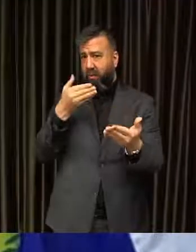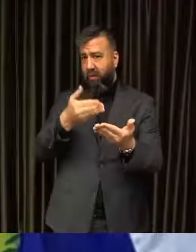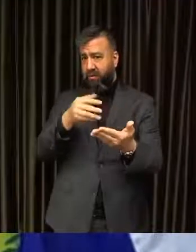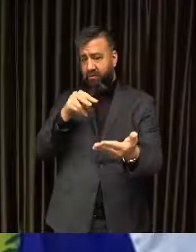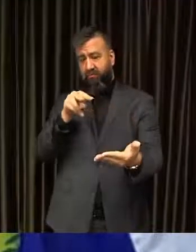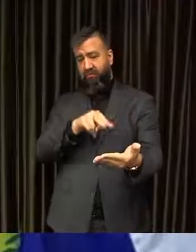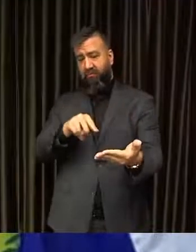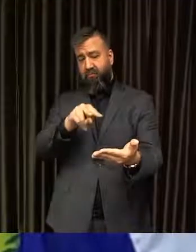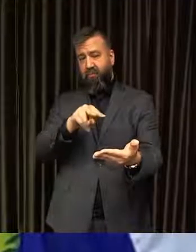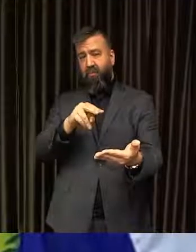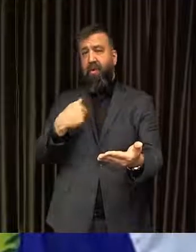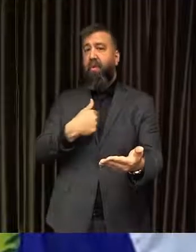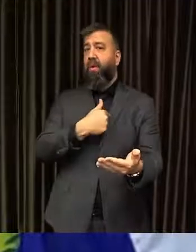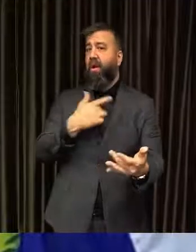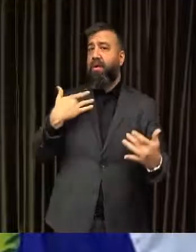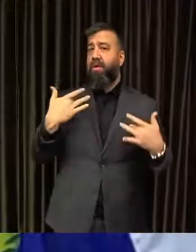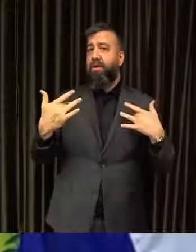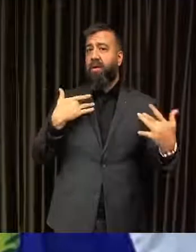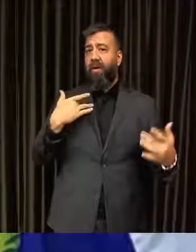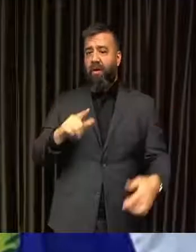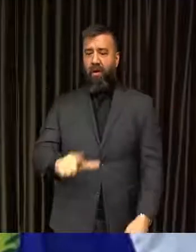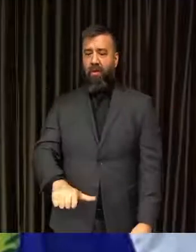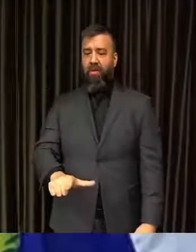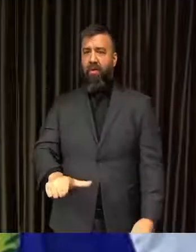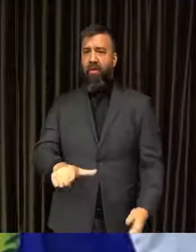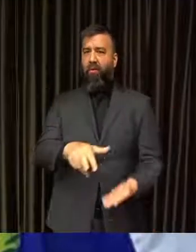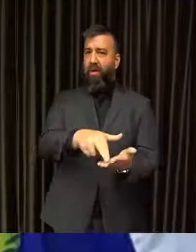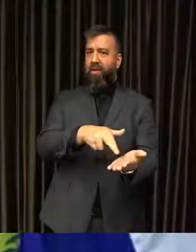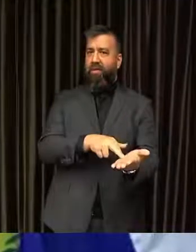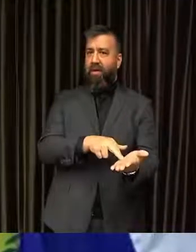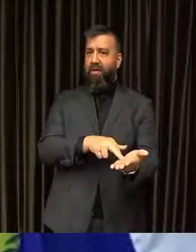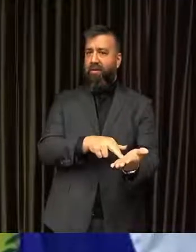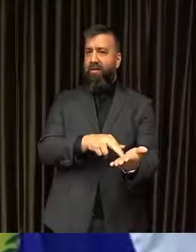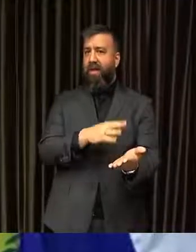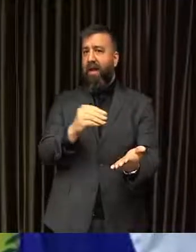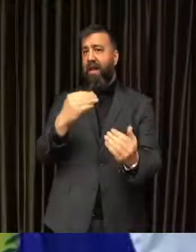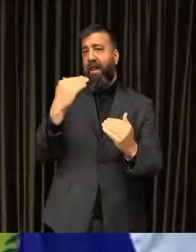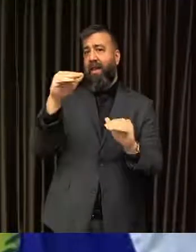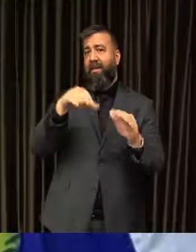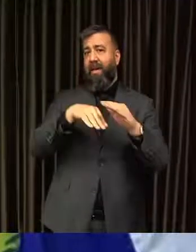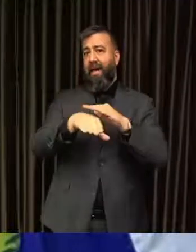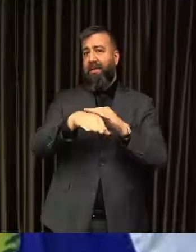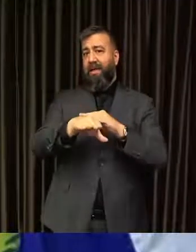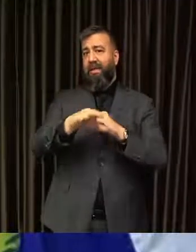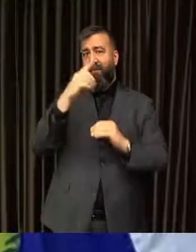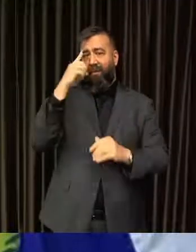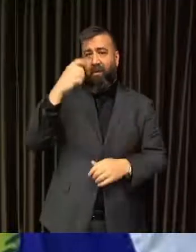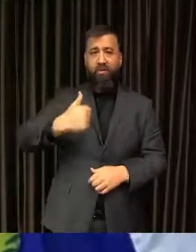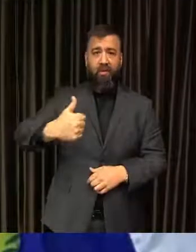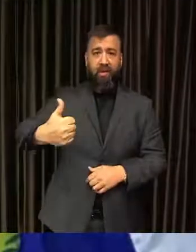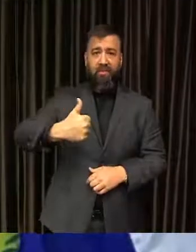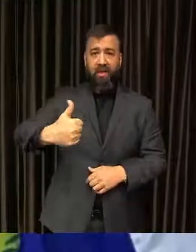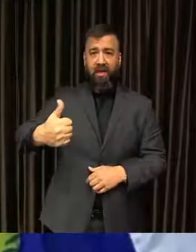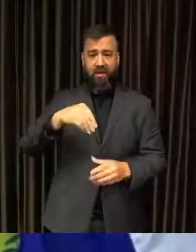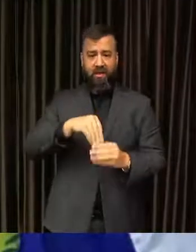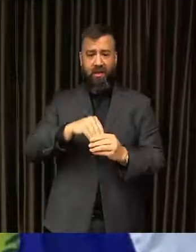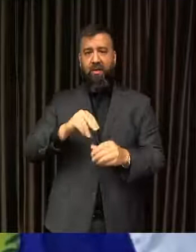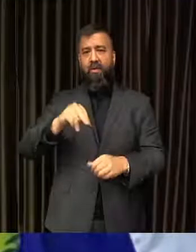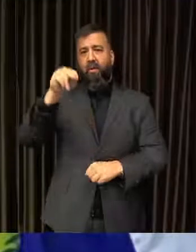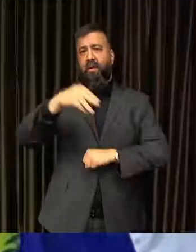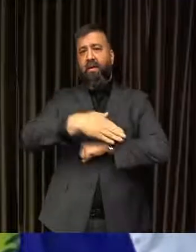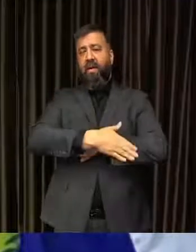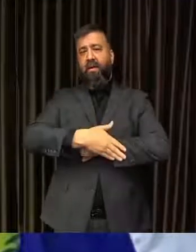concerned about the low pre-registration rates and the limited access to transportation in North County, and have focused a